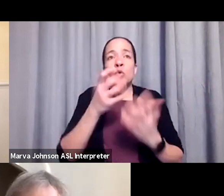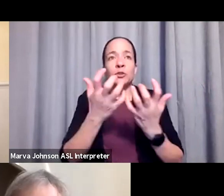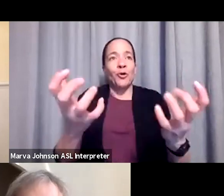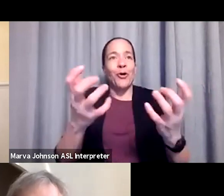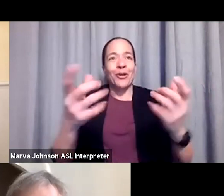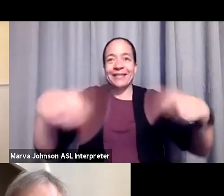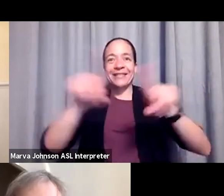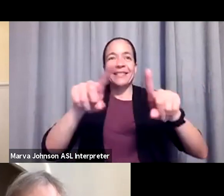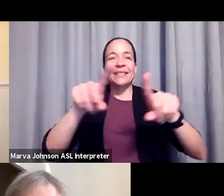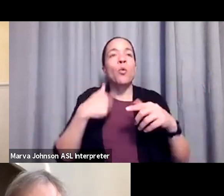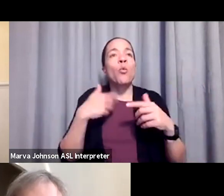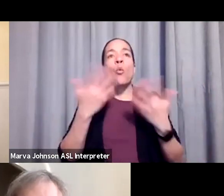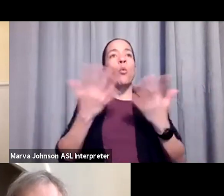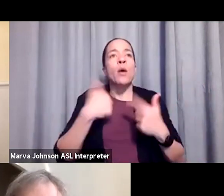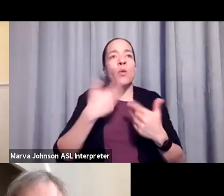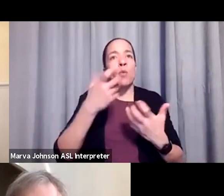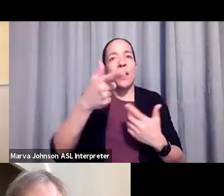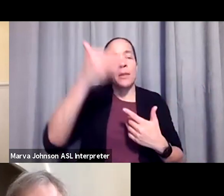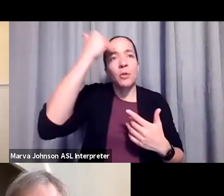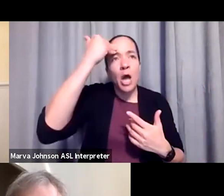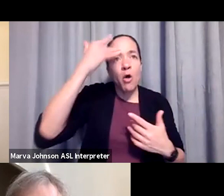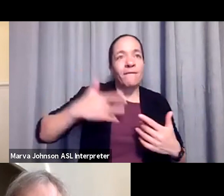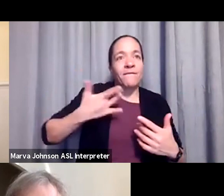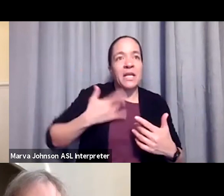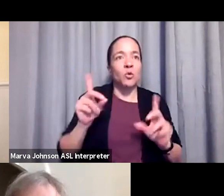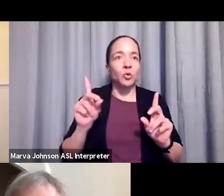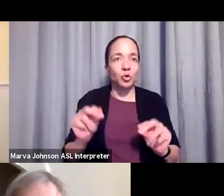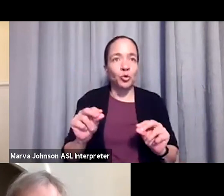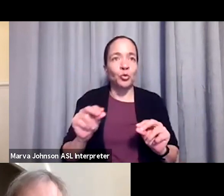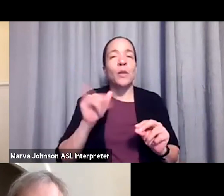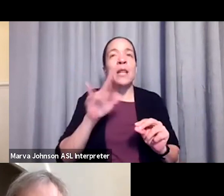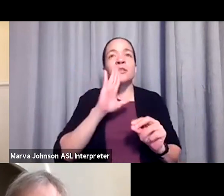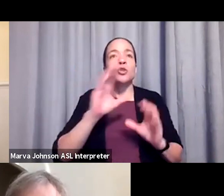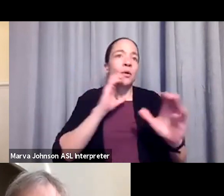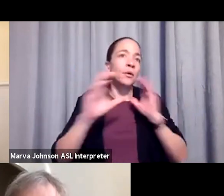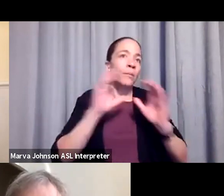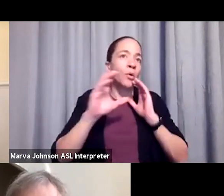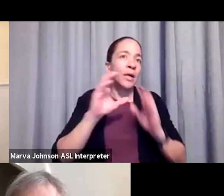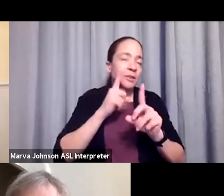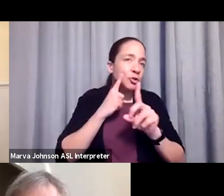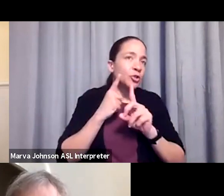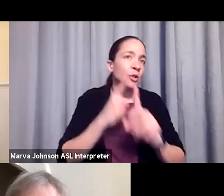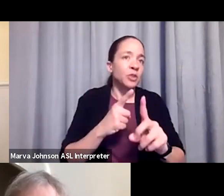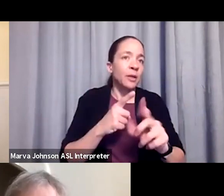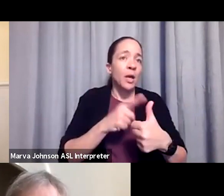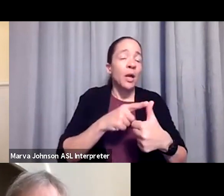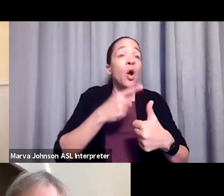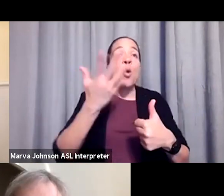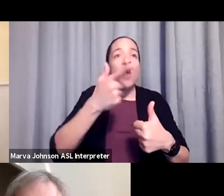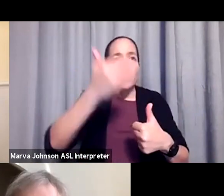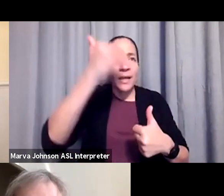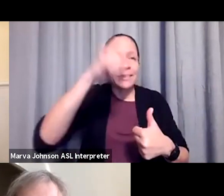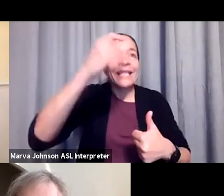them to know, feel, and do? What are those? We call those your communications objectives. What do they need to know that they don't know? What do they need to be aware